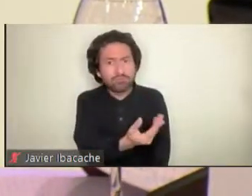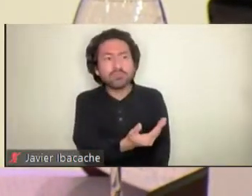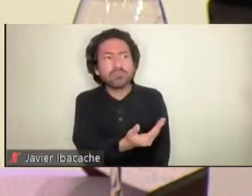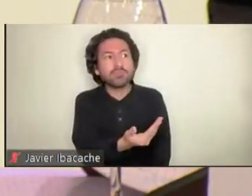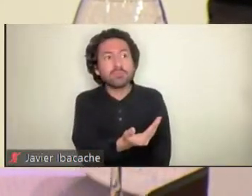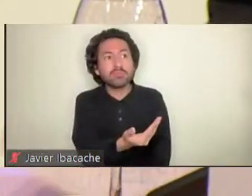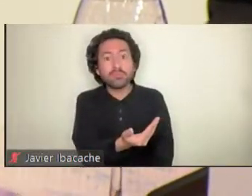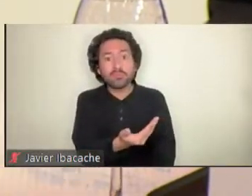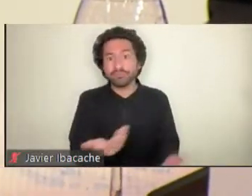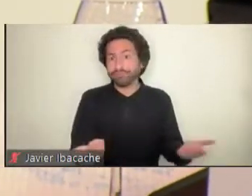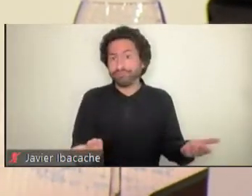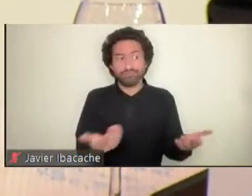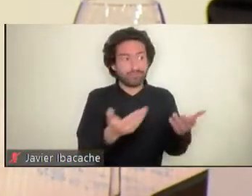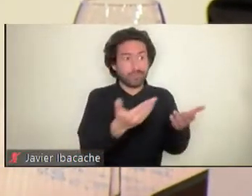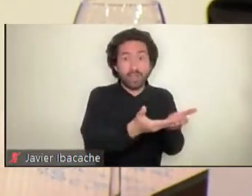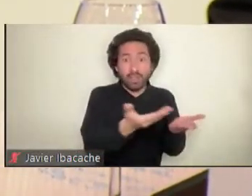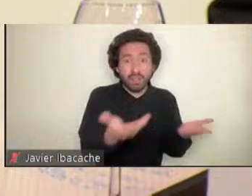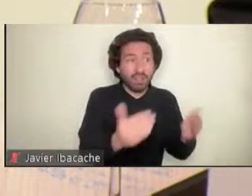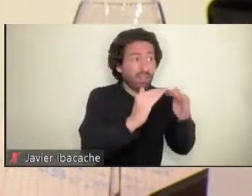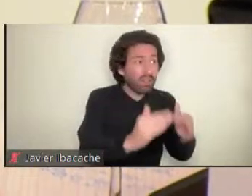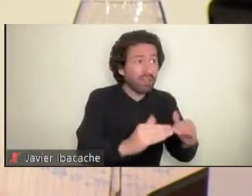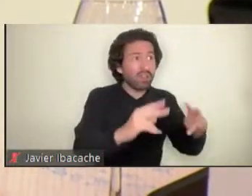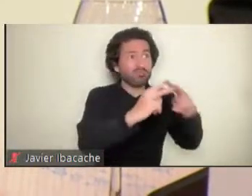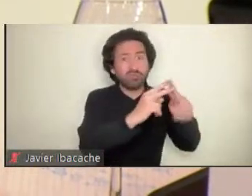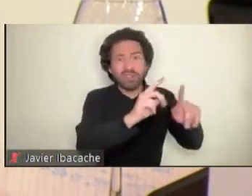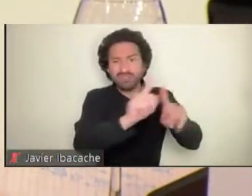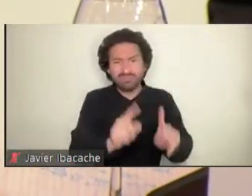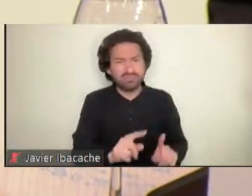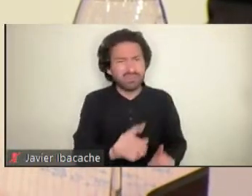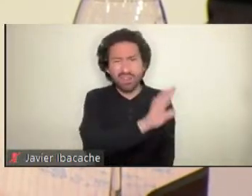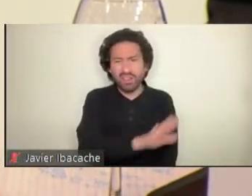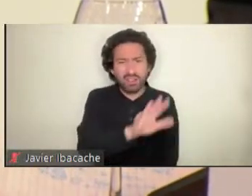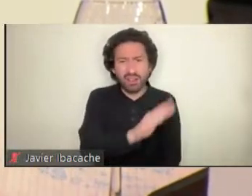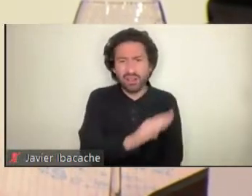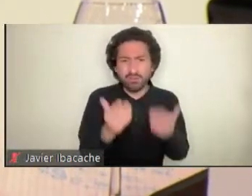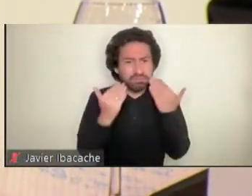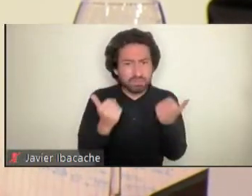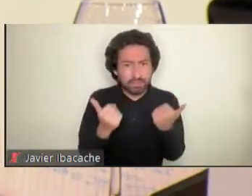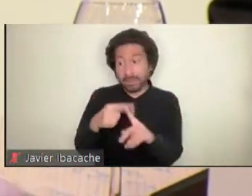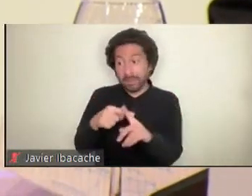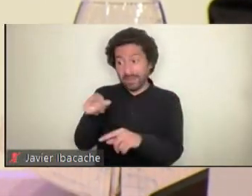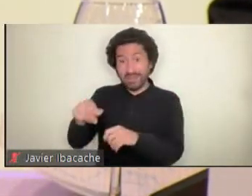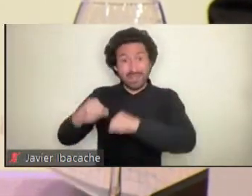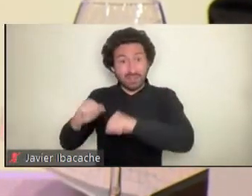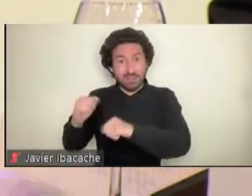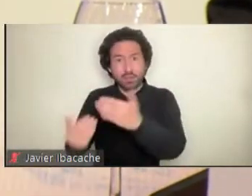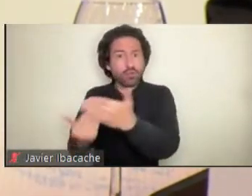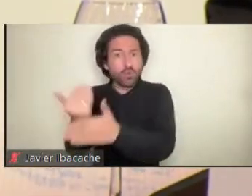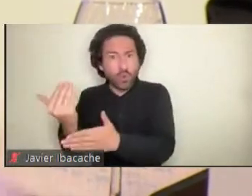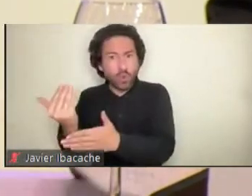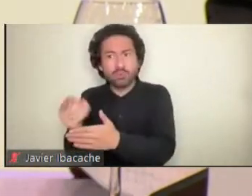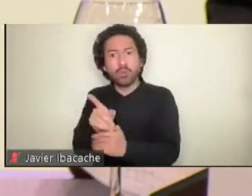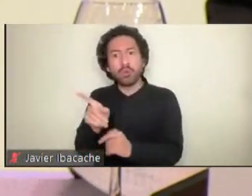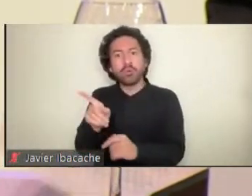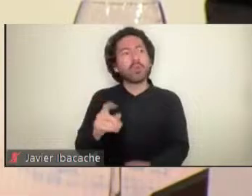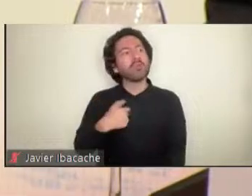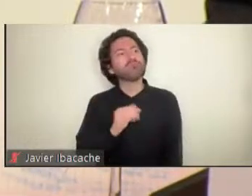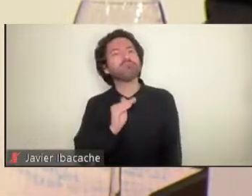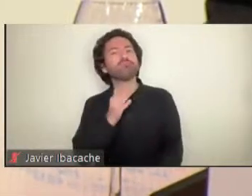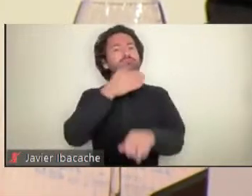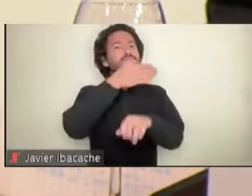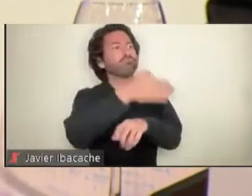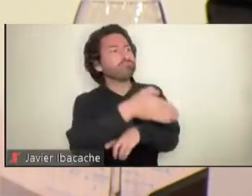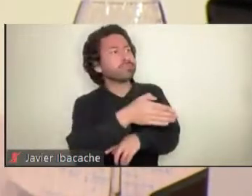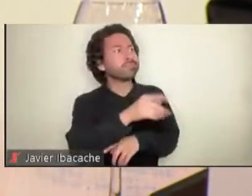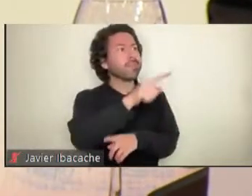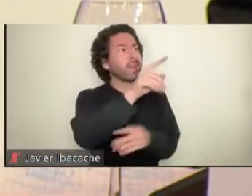as collateral when you go to a bank. The other part is that many of these businesses have